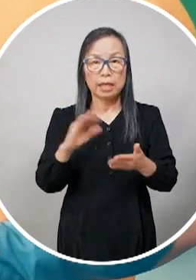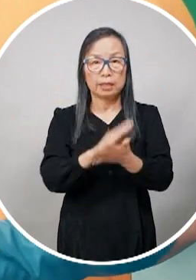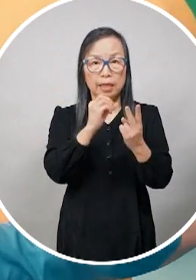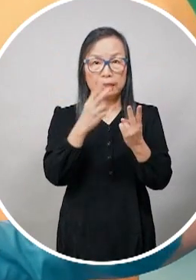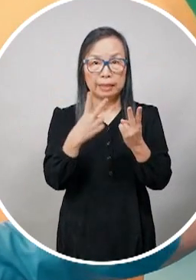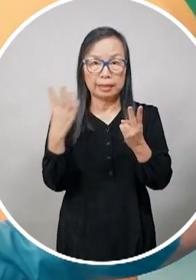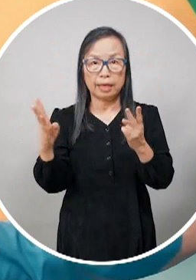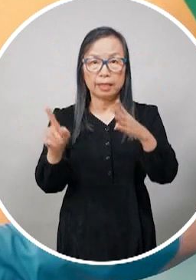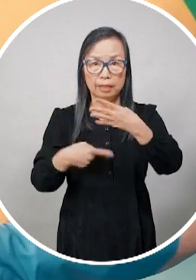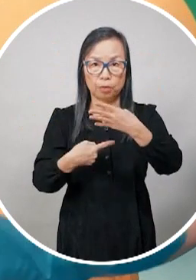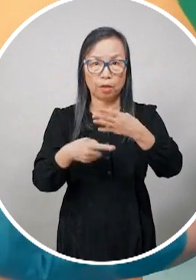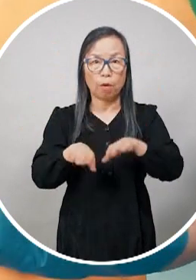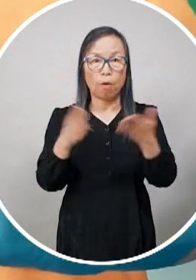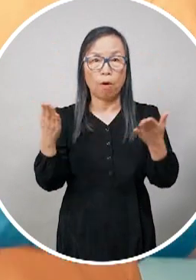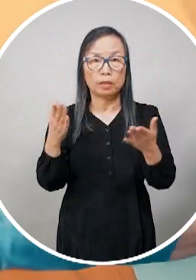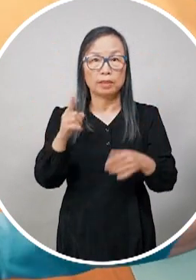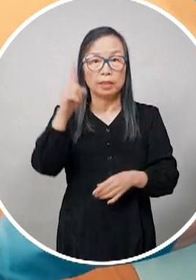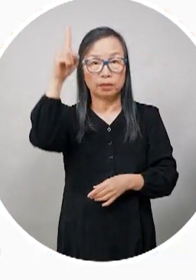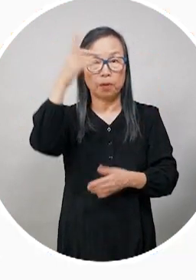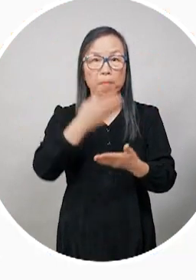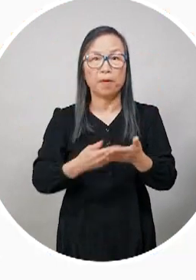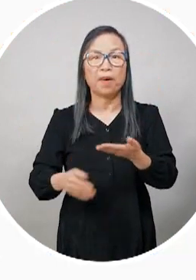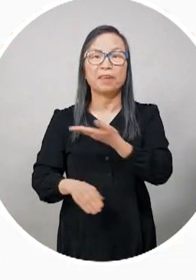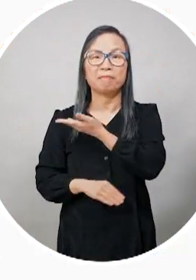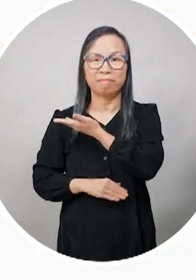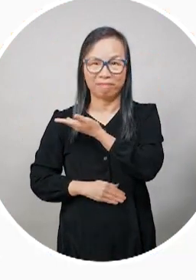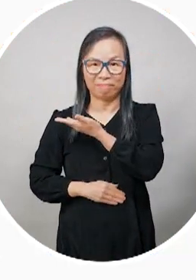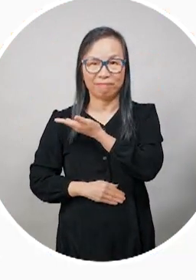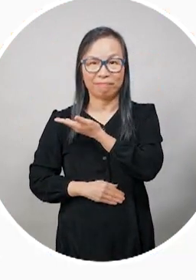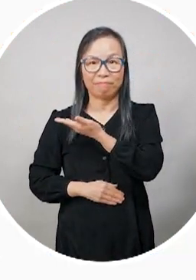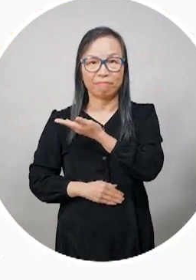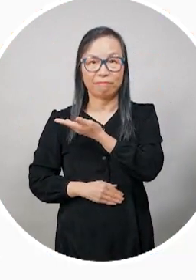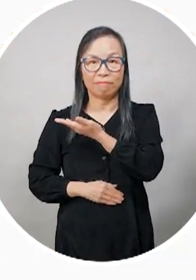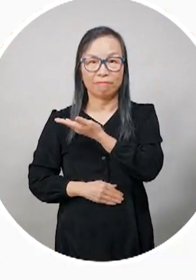solid waste charging starts on April 1st, 2024. Visit the website for more.